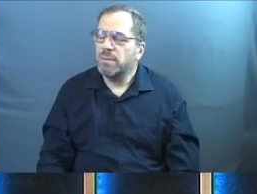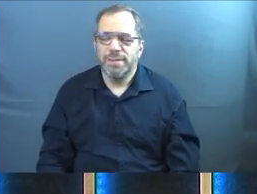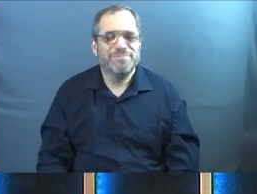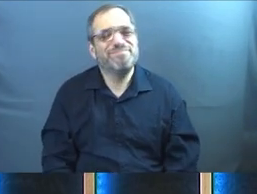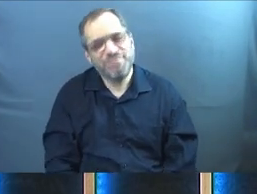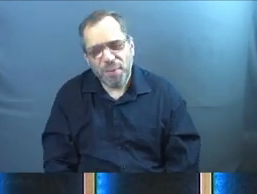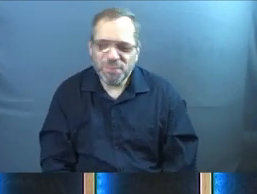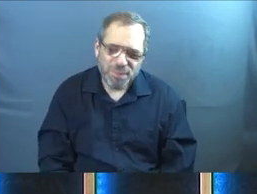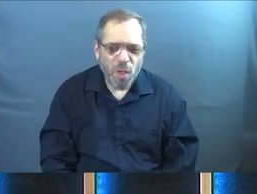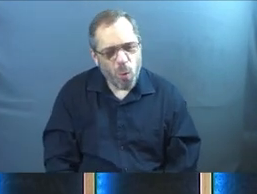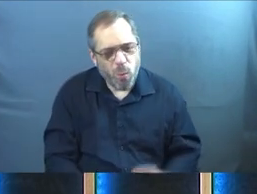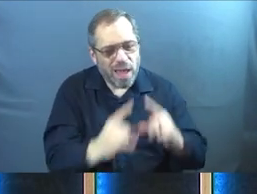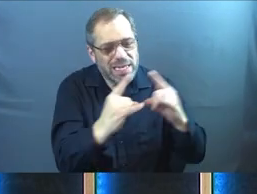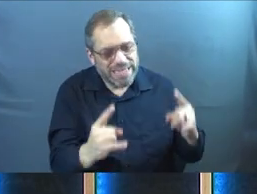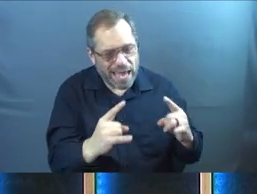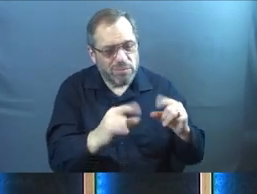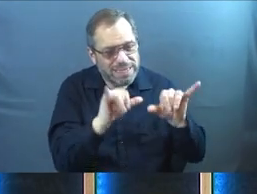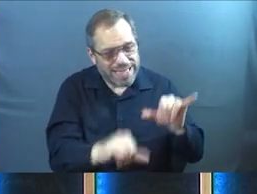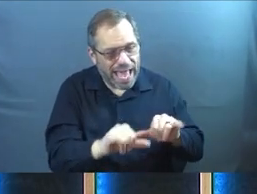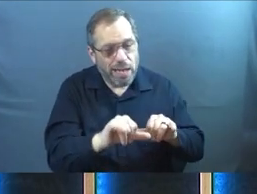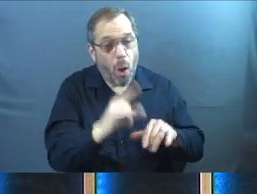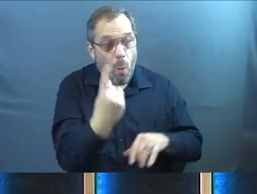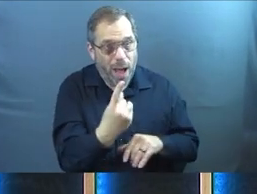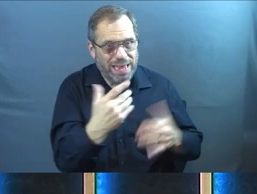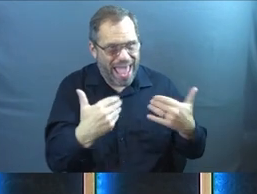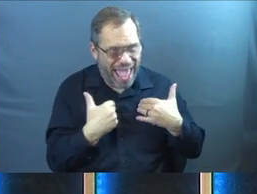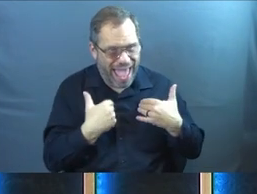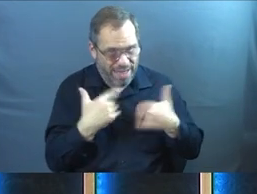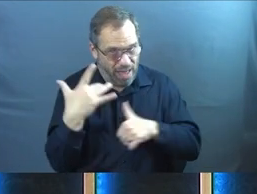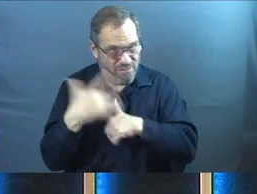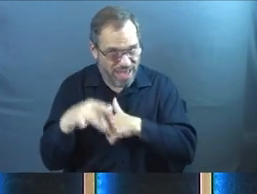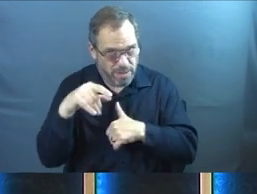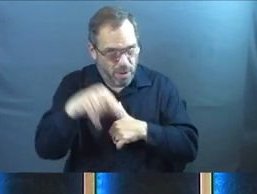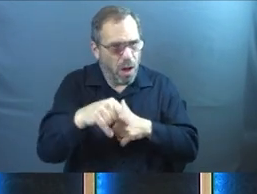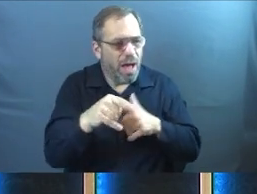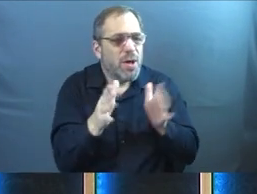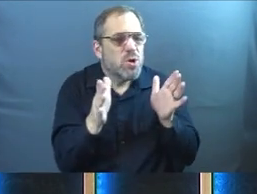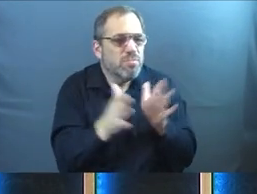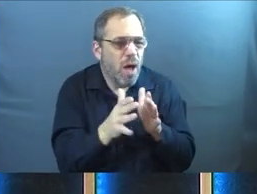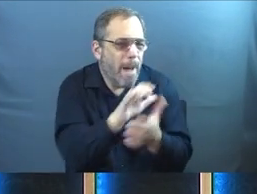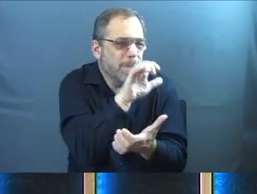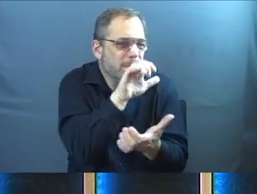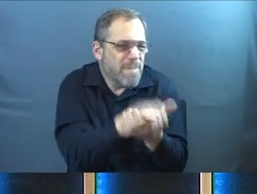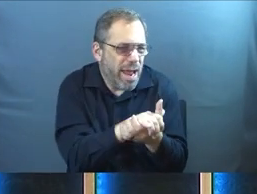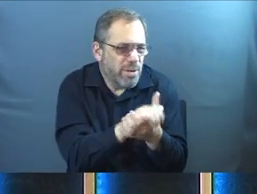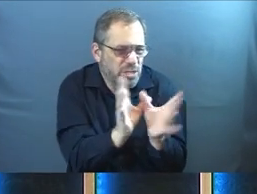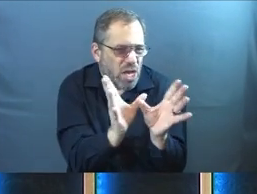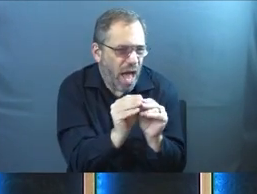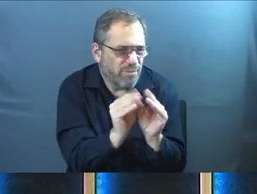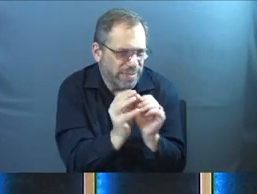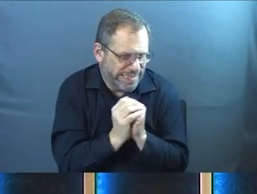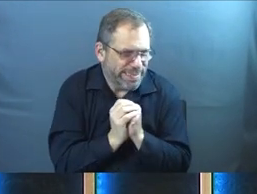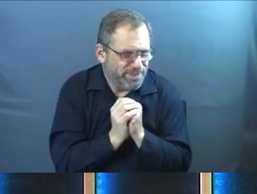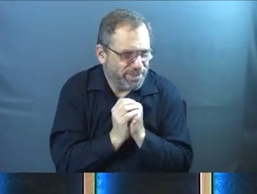And she said, well, this campground that we stayed at, one of the things that they had available was a little marriage conference.